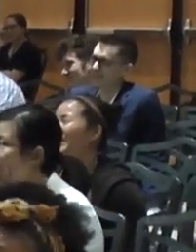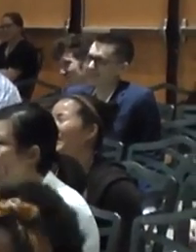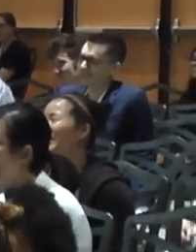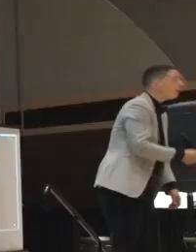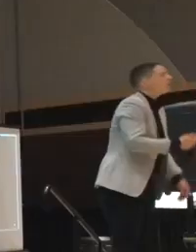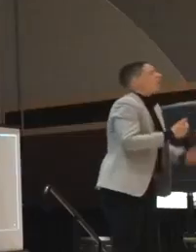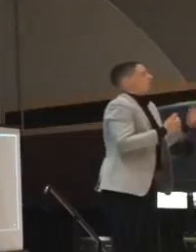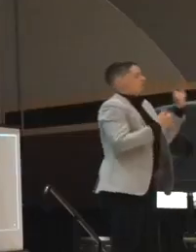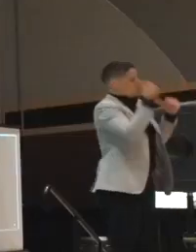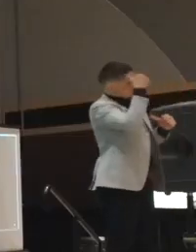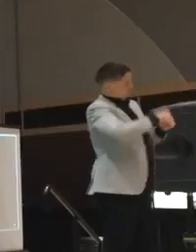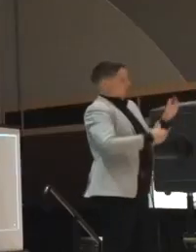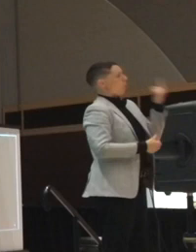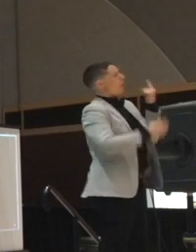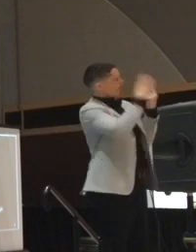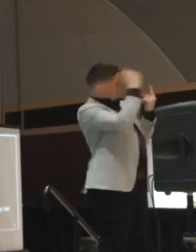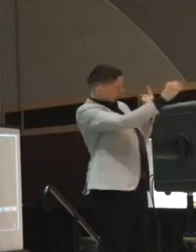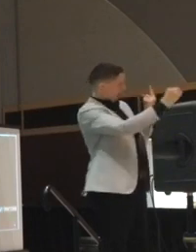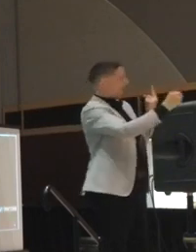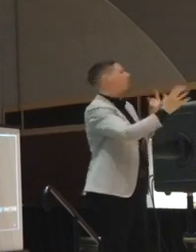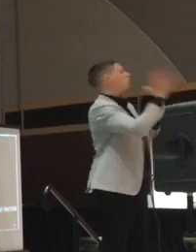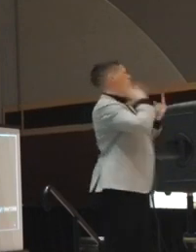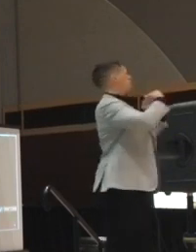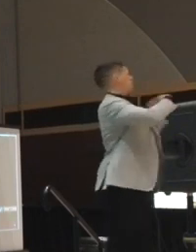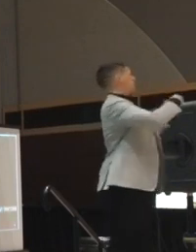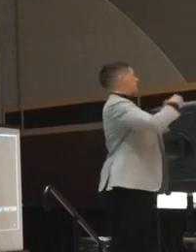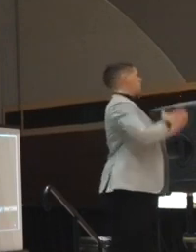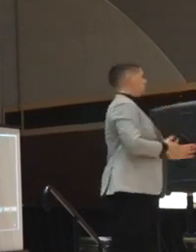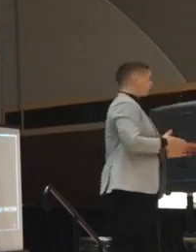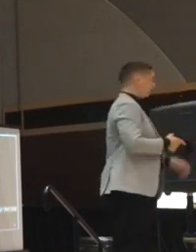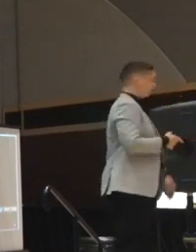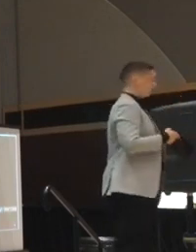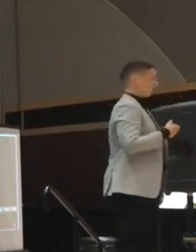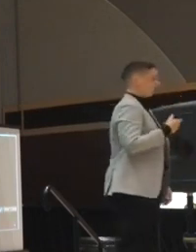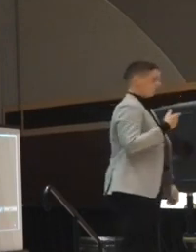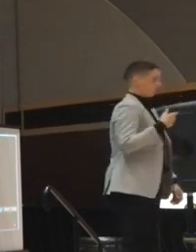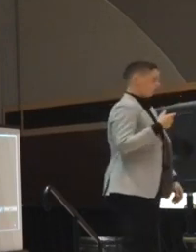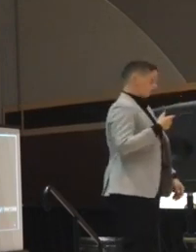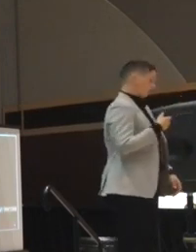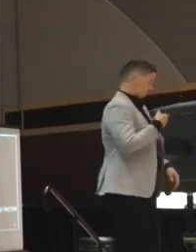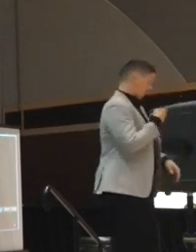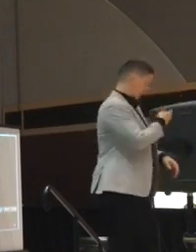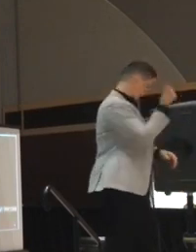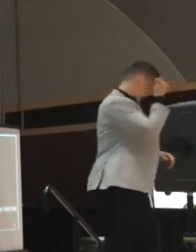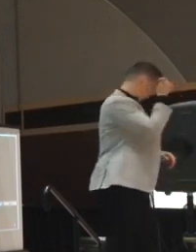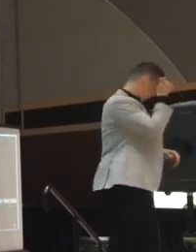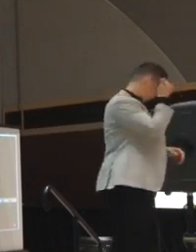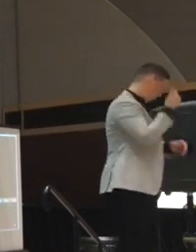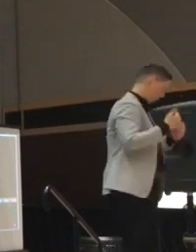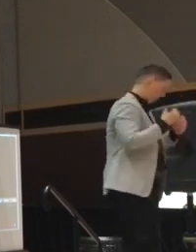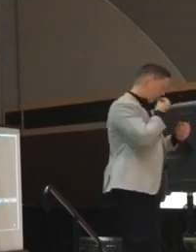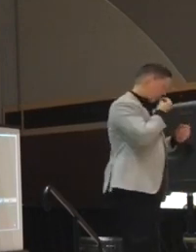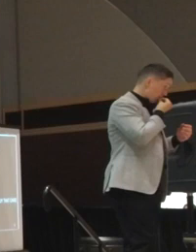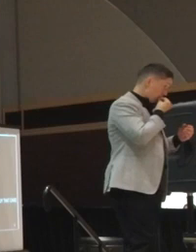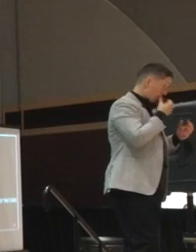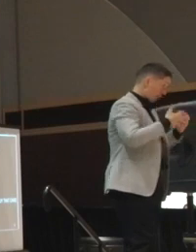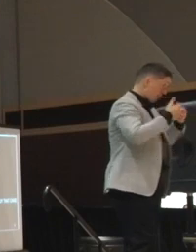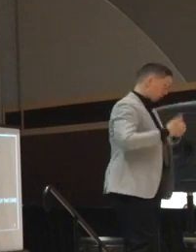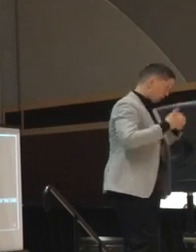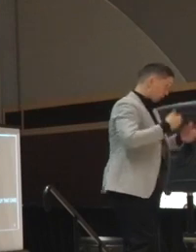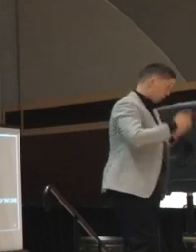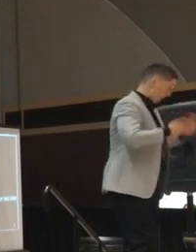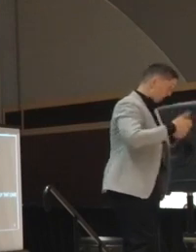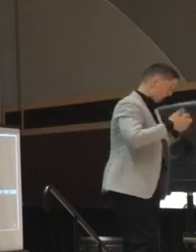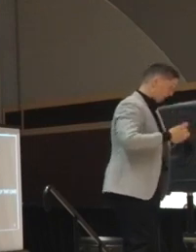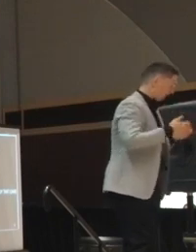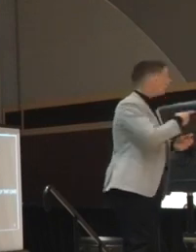There was a guy, he came out of sales. This is about this, how much he knew about anything to do with a food processing plant. And he built a plant